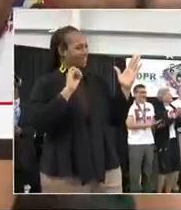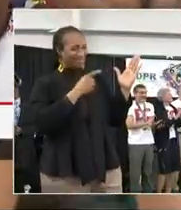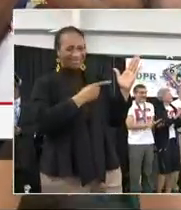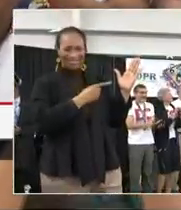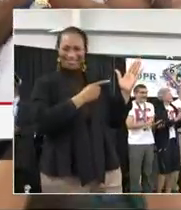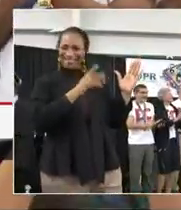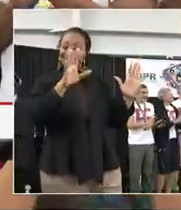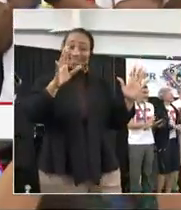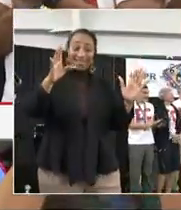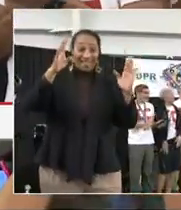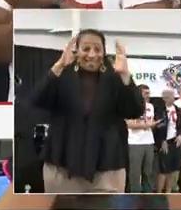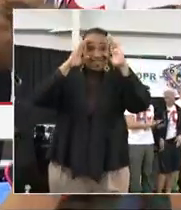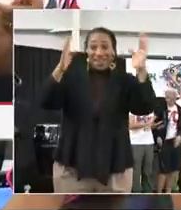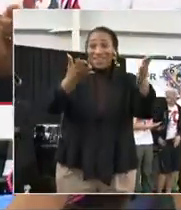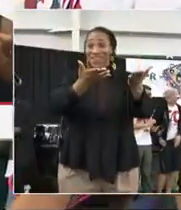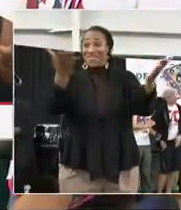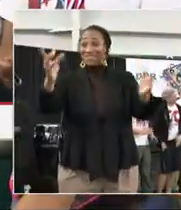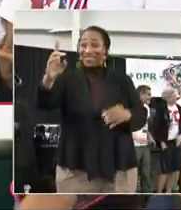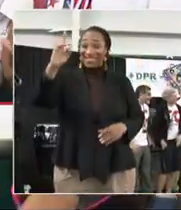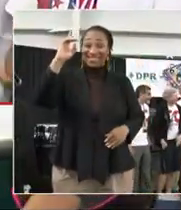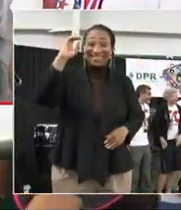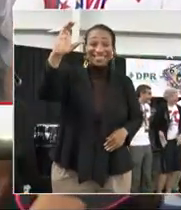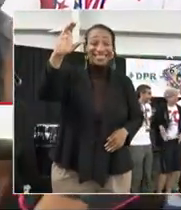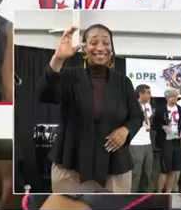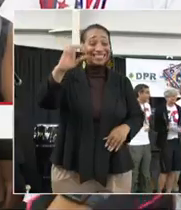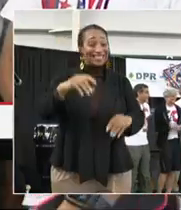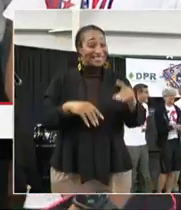Hello, D.C.